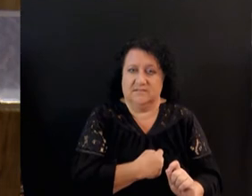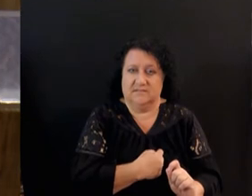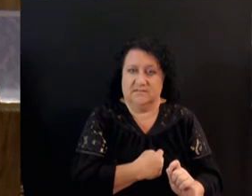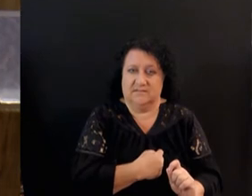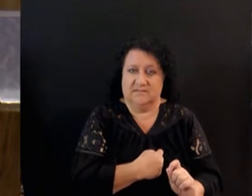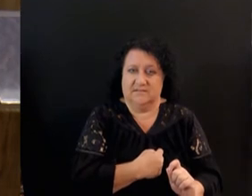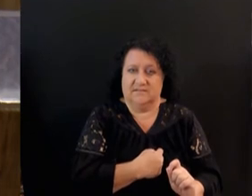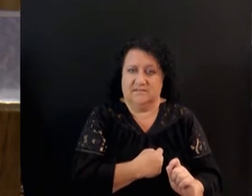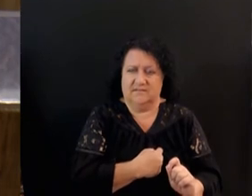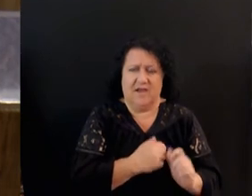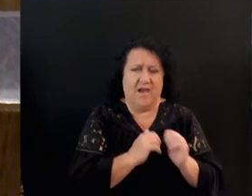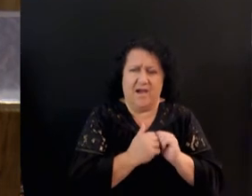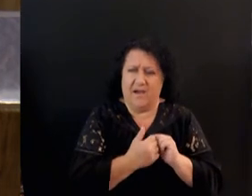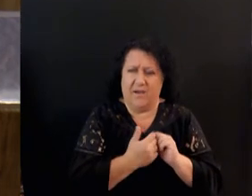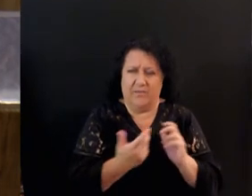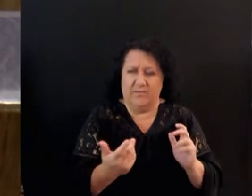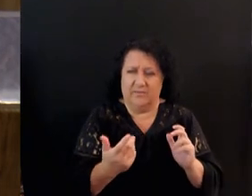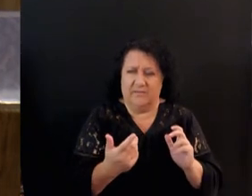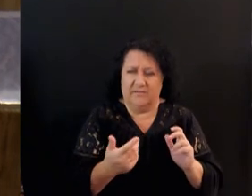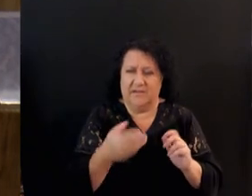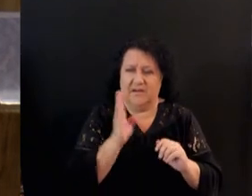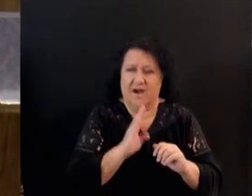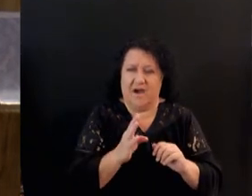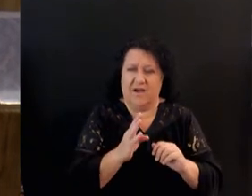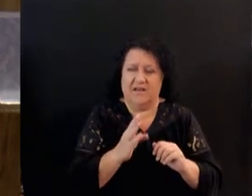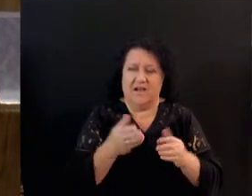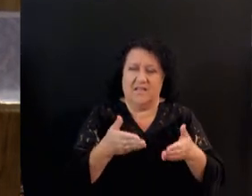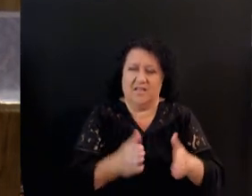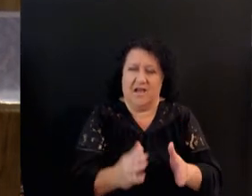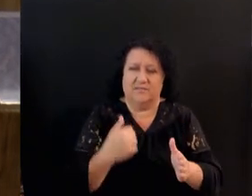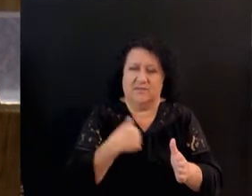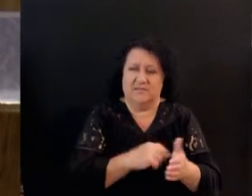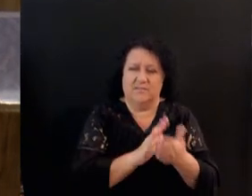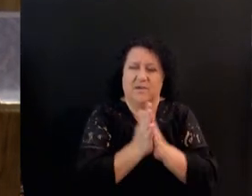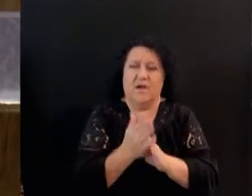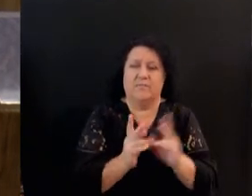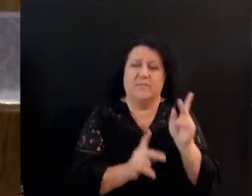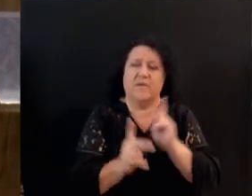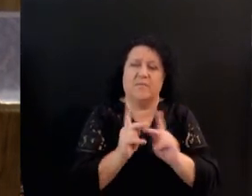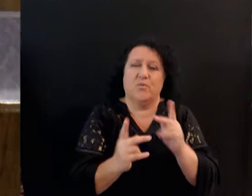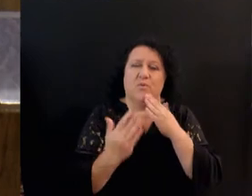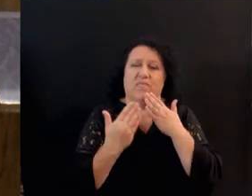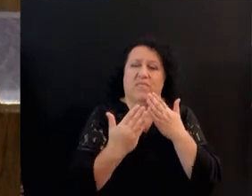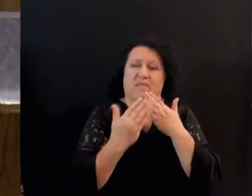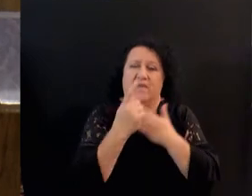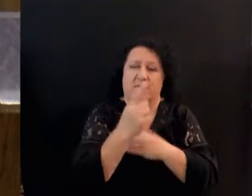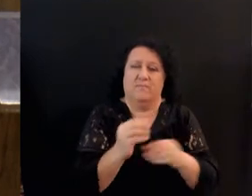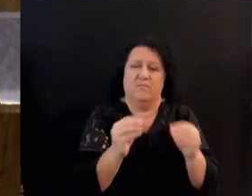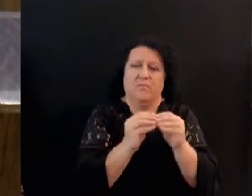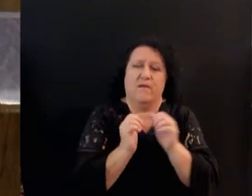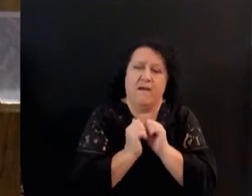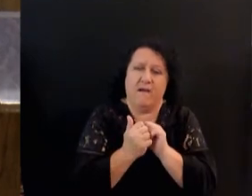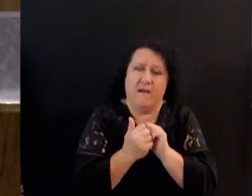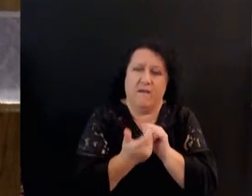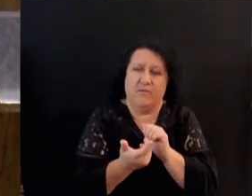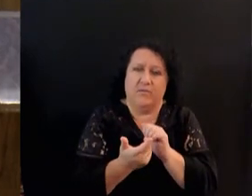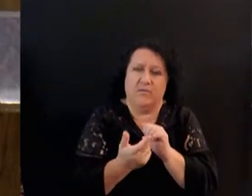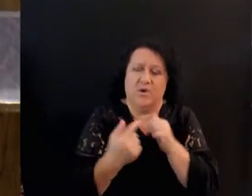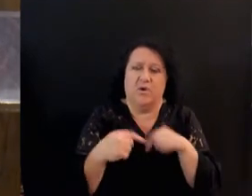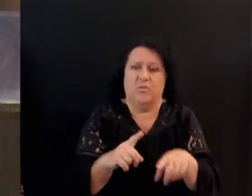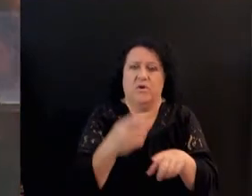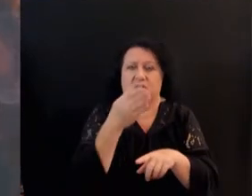people as we grow in our trust of Him and in our thankfulness to